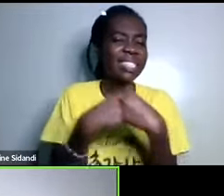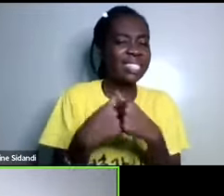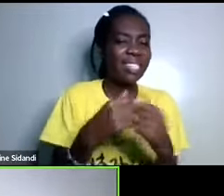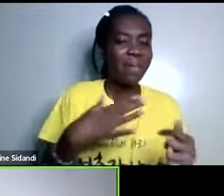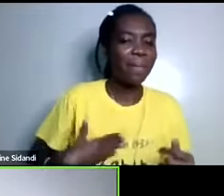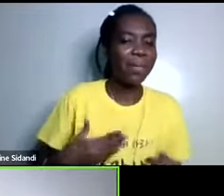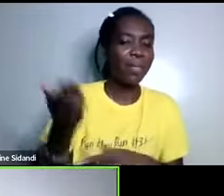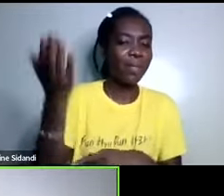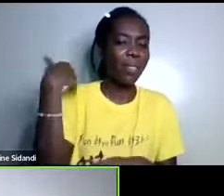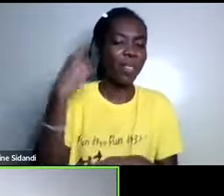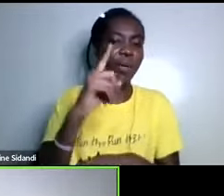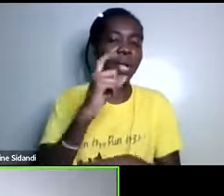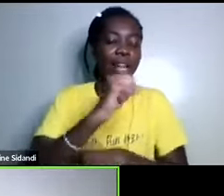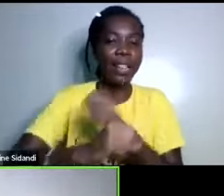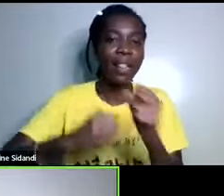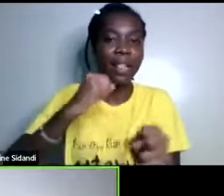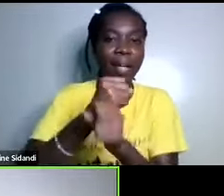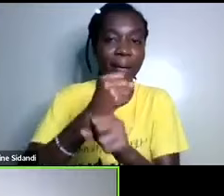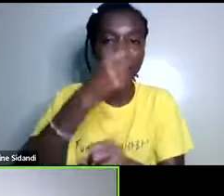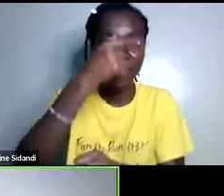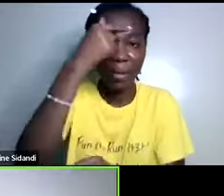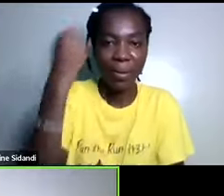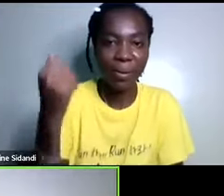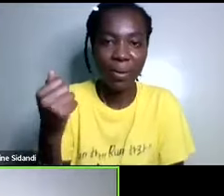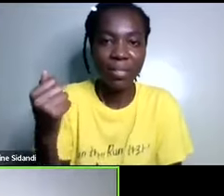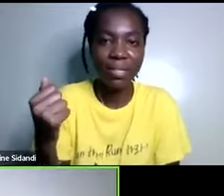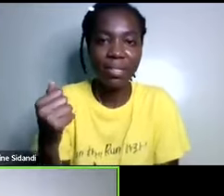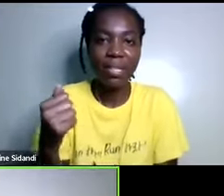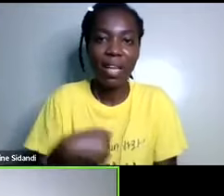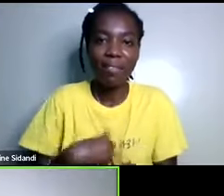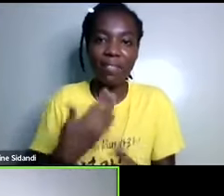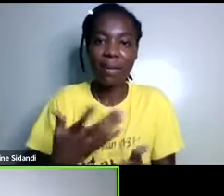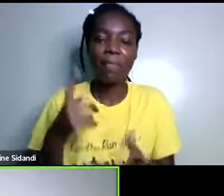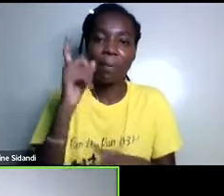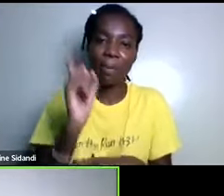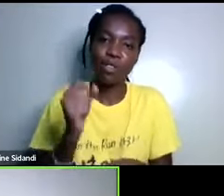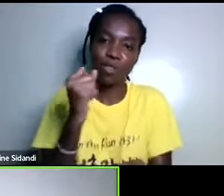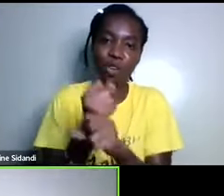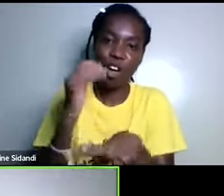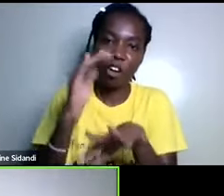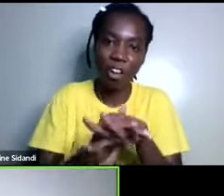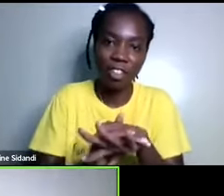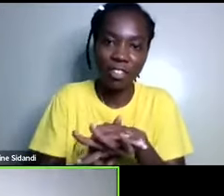because I am something that needs to be worked on.